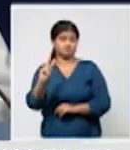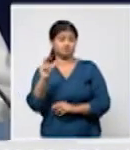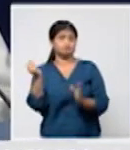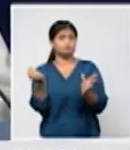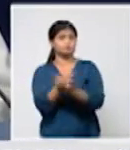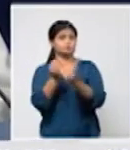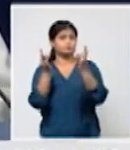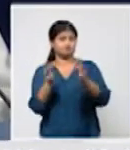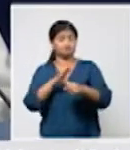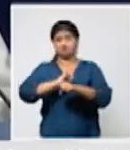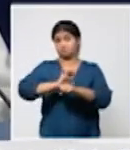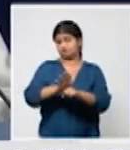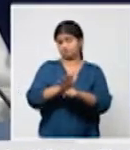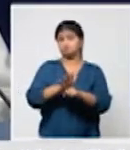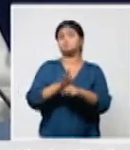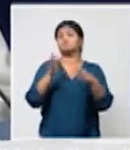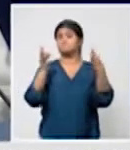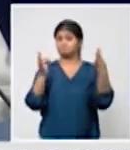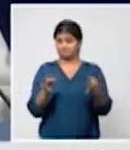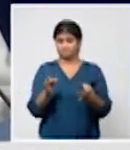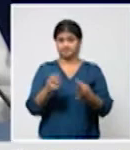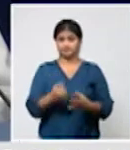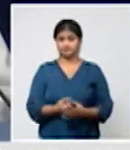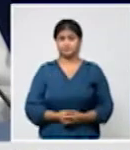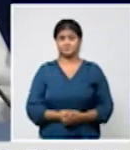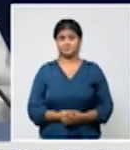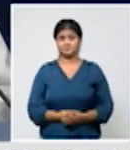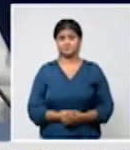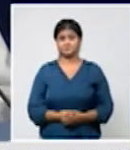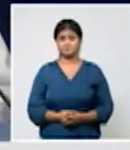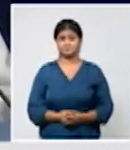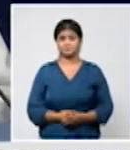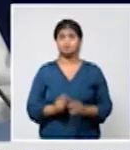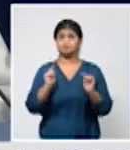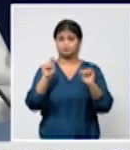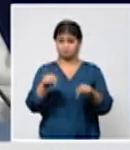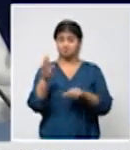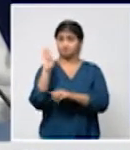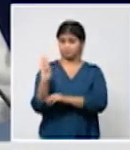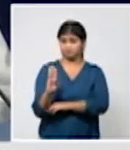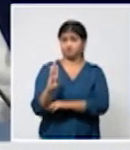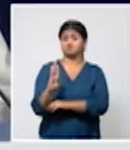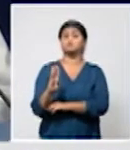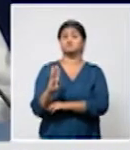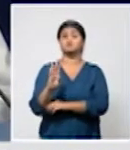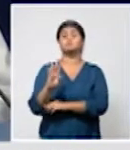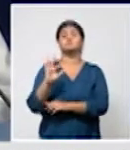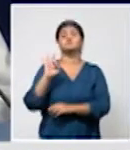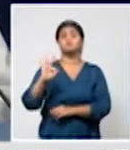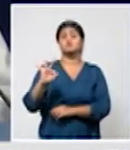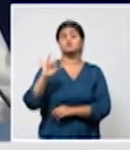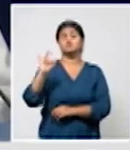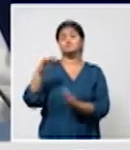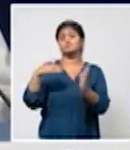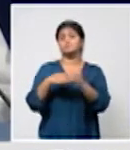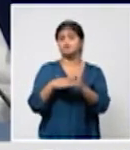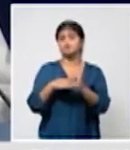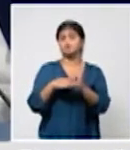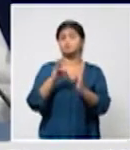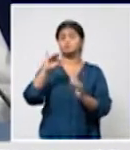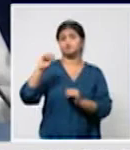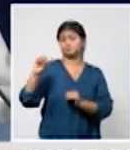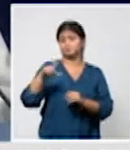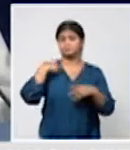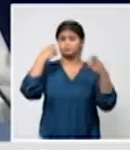Regarding countries worst affected by the pandemic, the United States tops the list with over 4 million confirmed cases